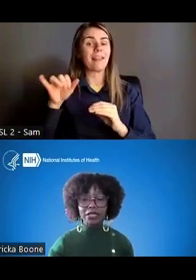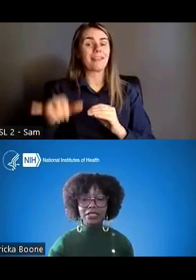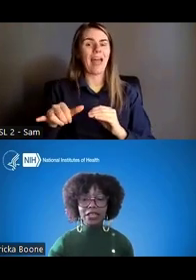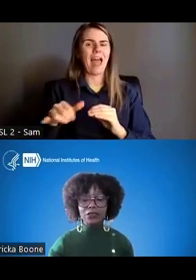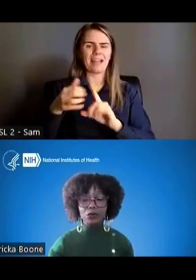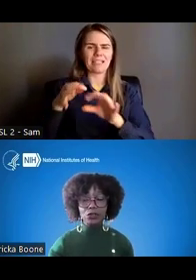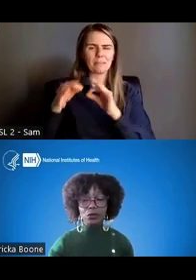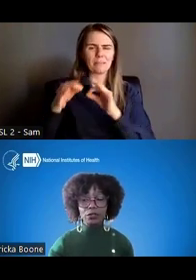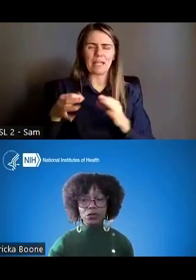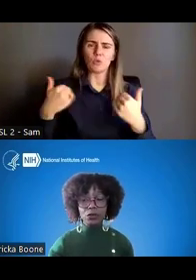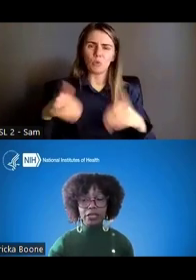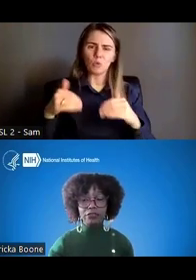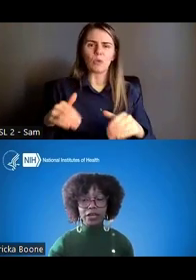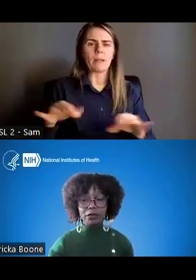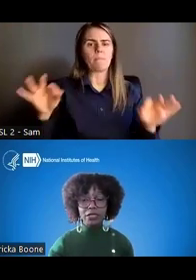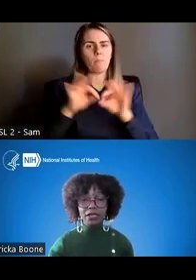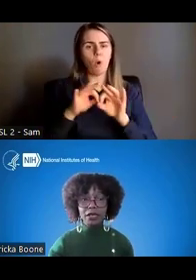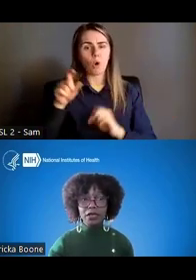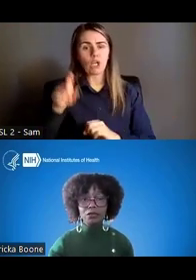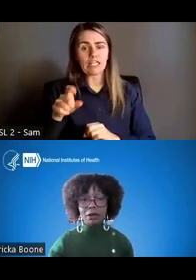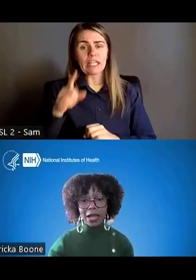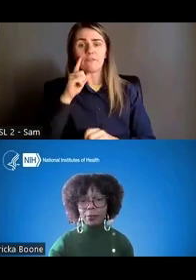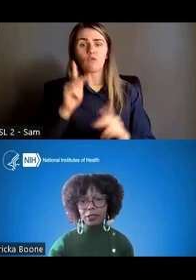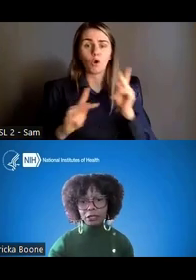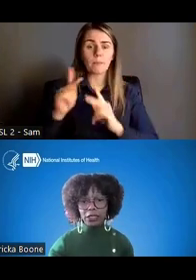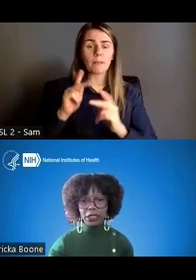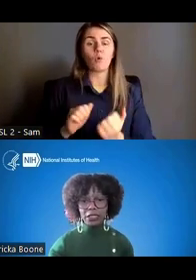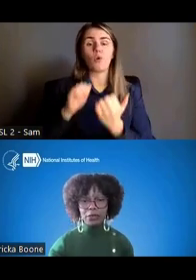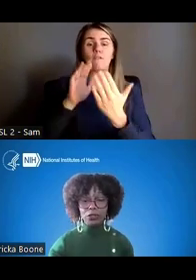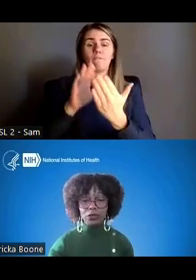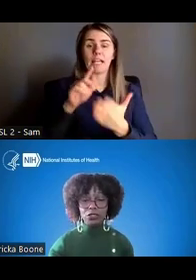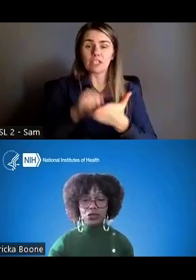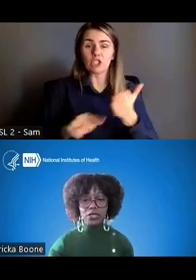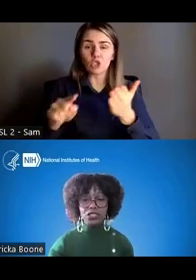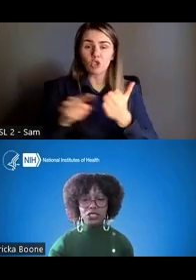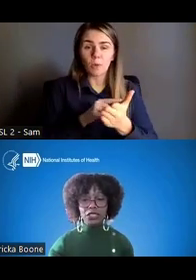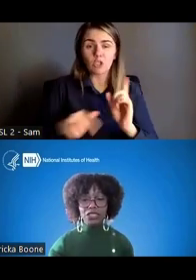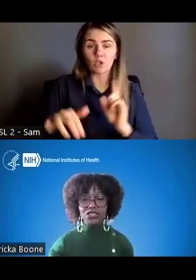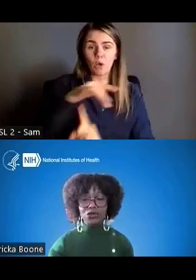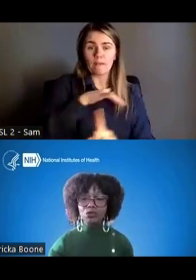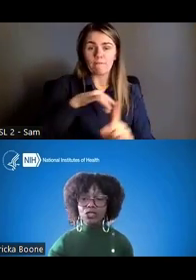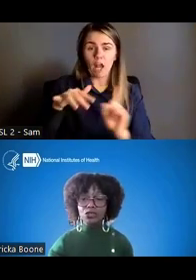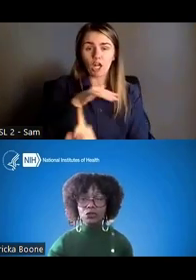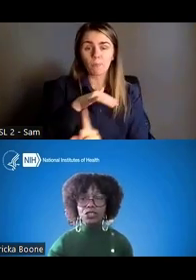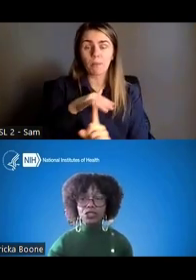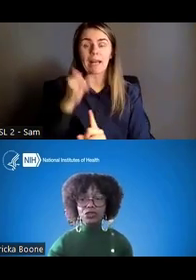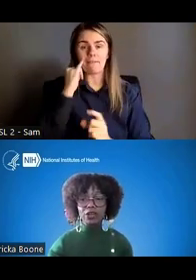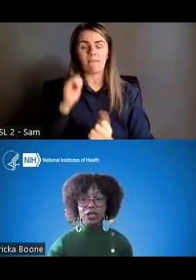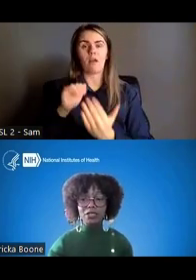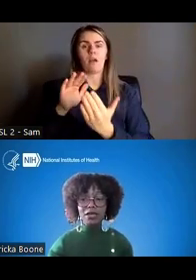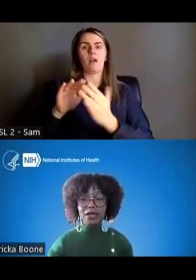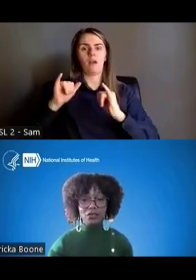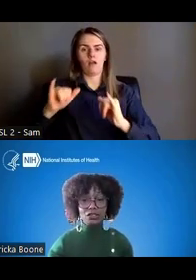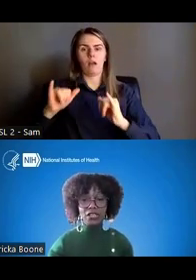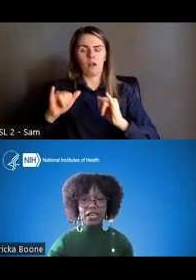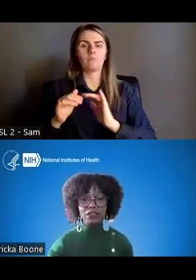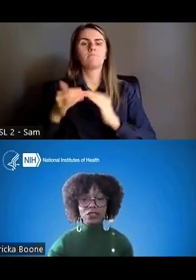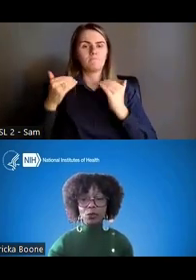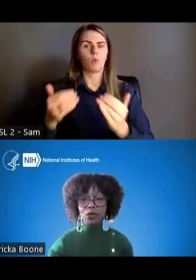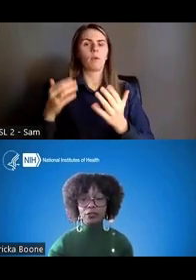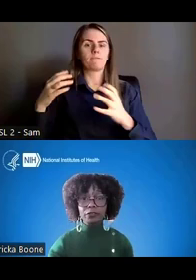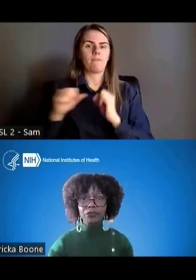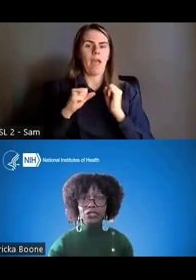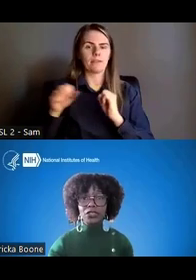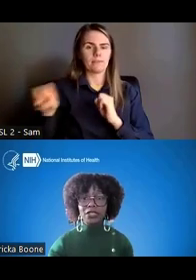affected by unsafe or discriminatory environments to rapidly enable them to transition into new research environments that are safe